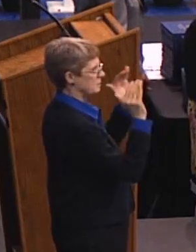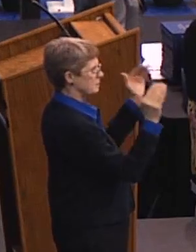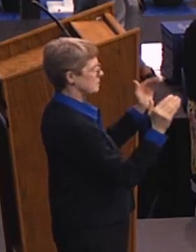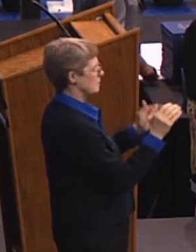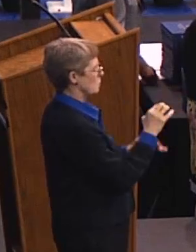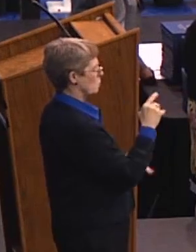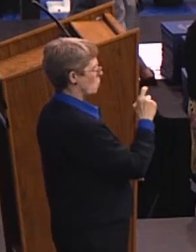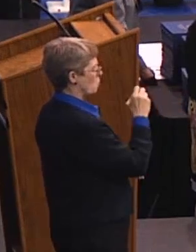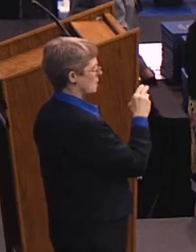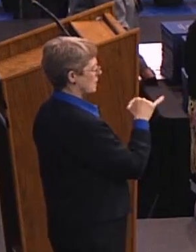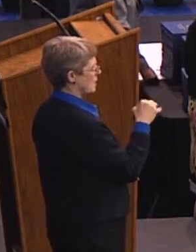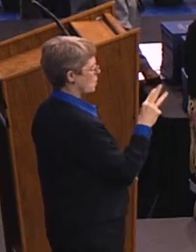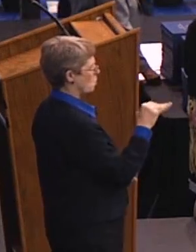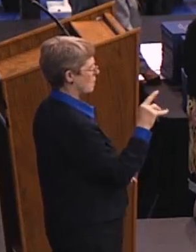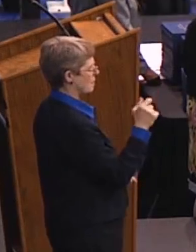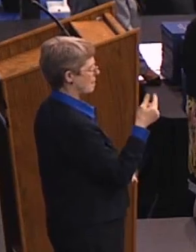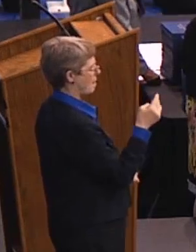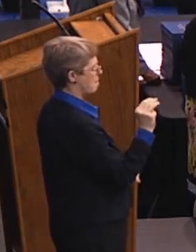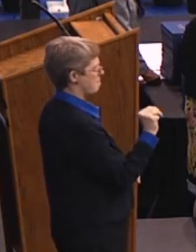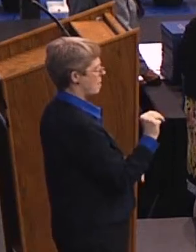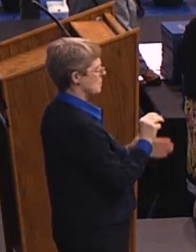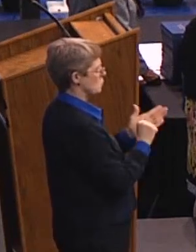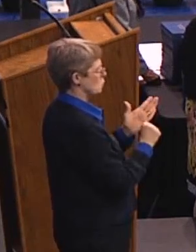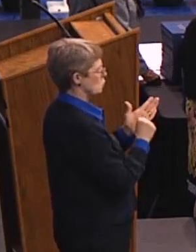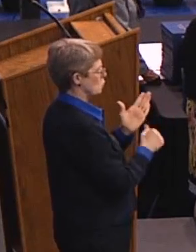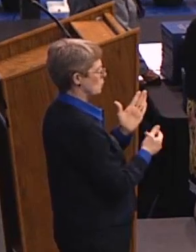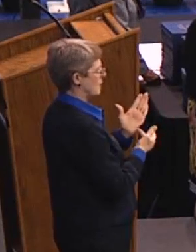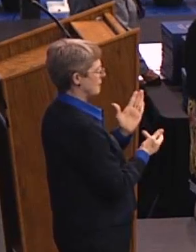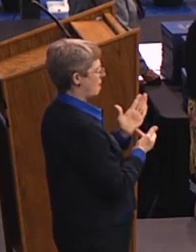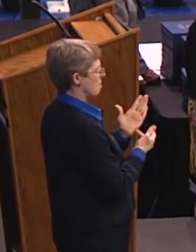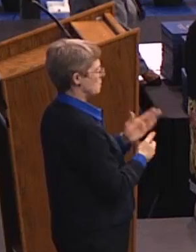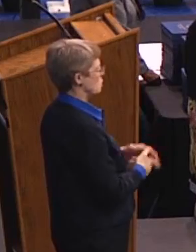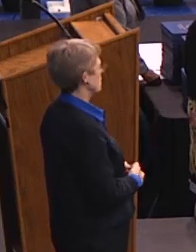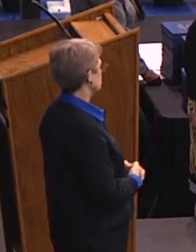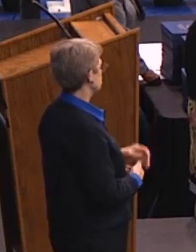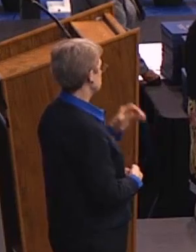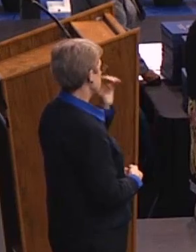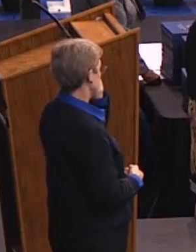Courtney Lynn Willingham, Surgical Technology.